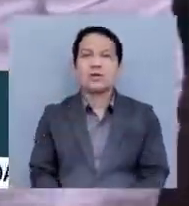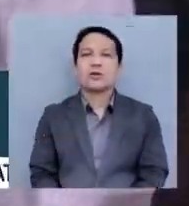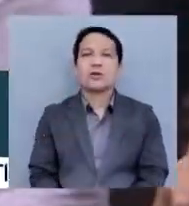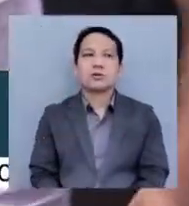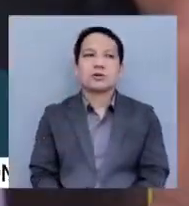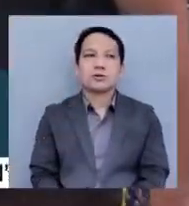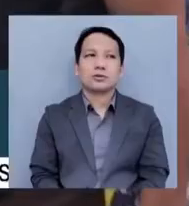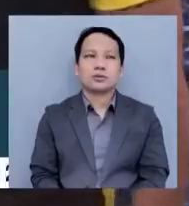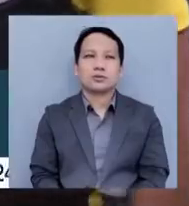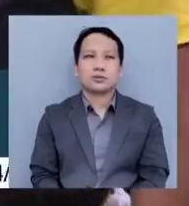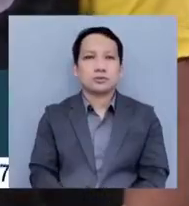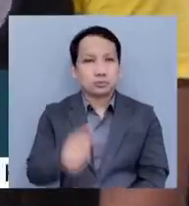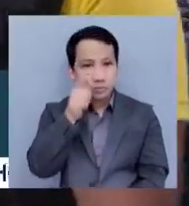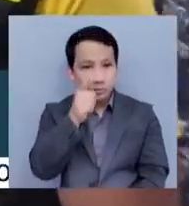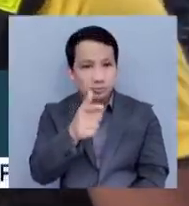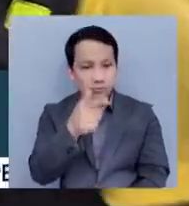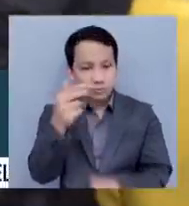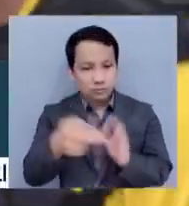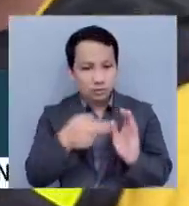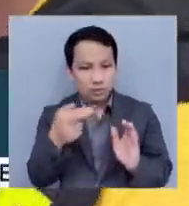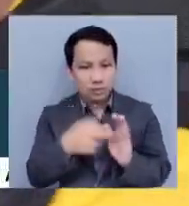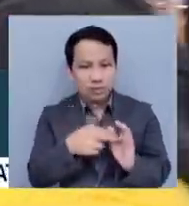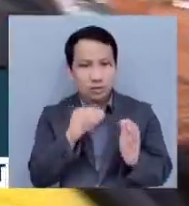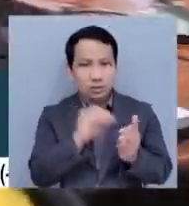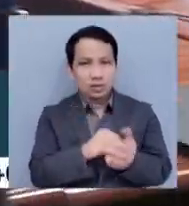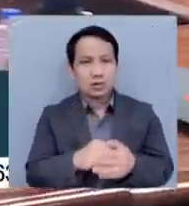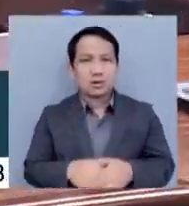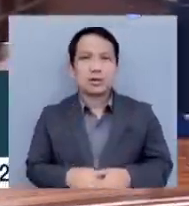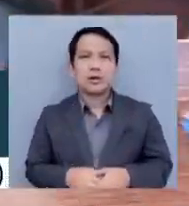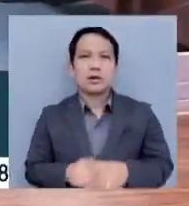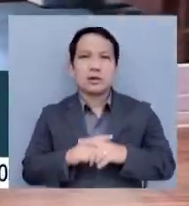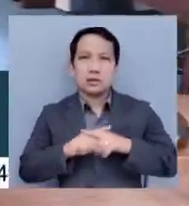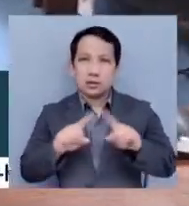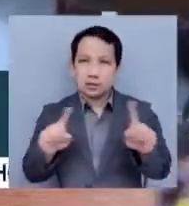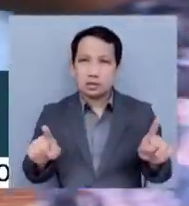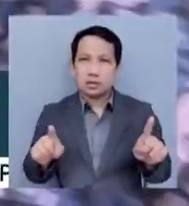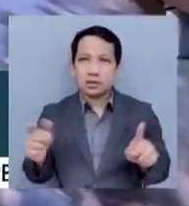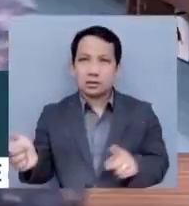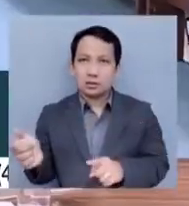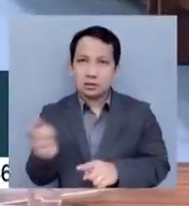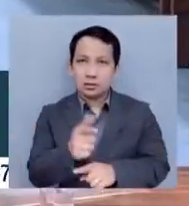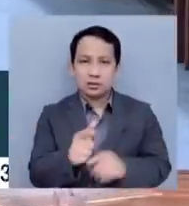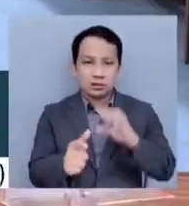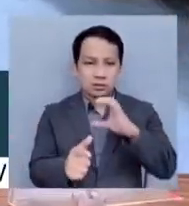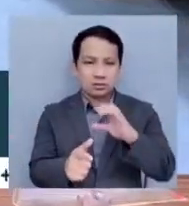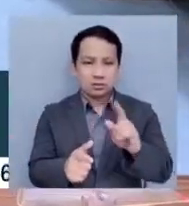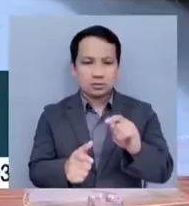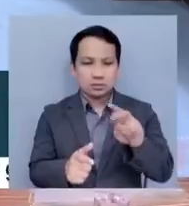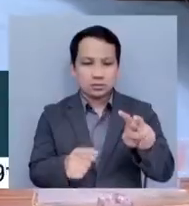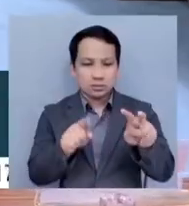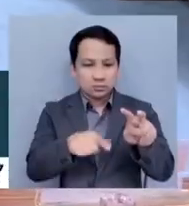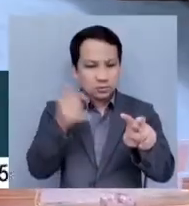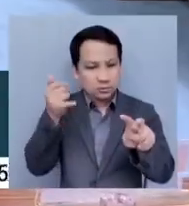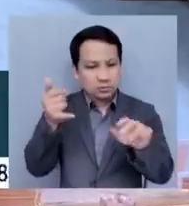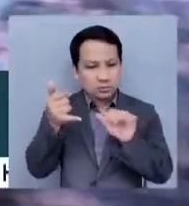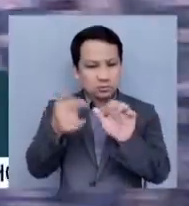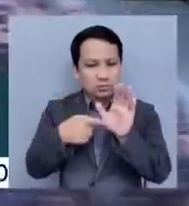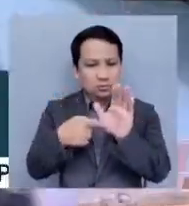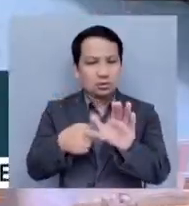Okay. If you look at the records. Okay. But the CCTV footage would show